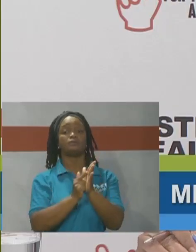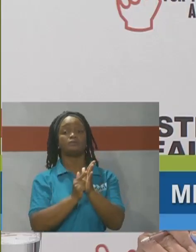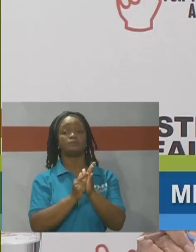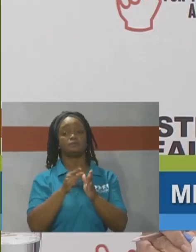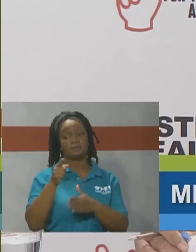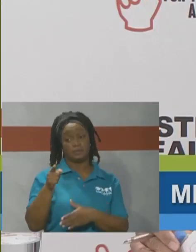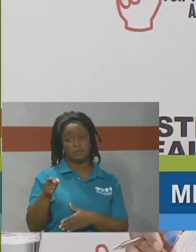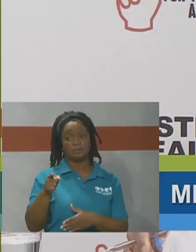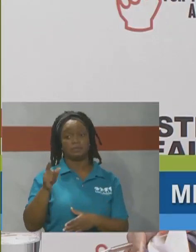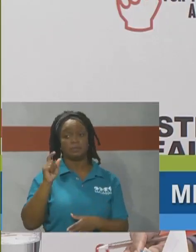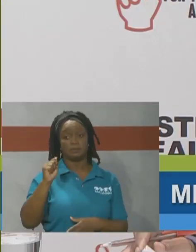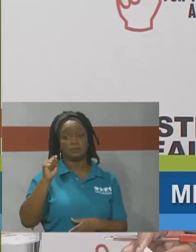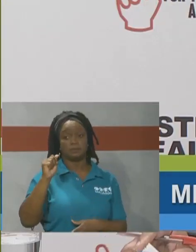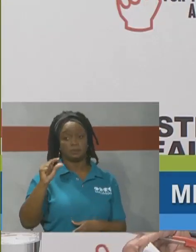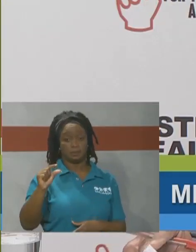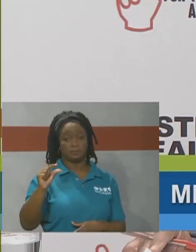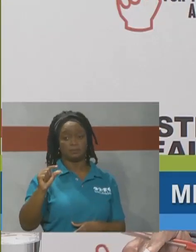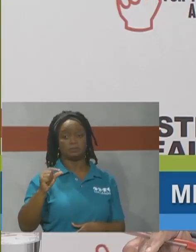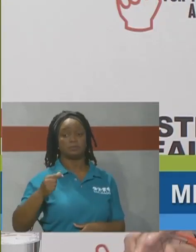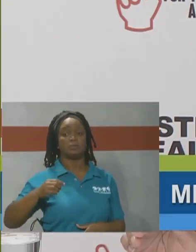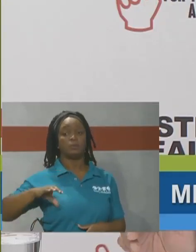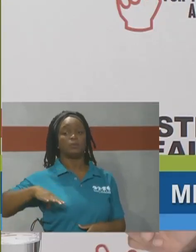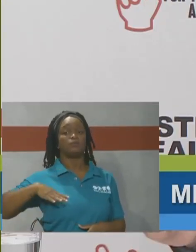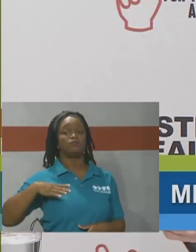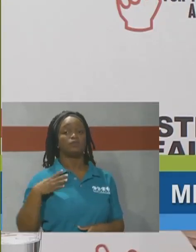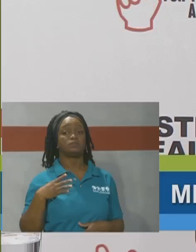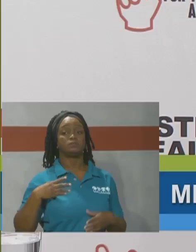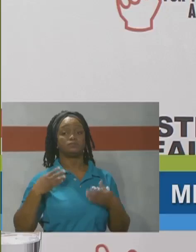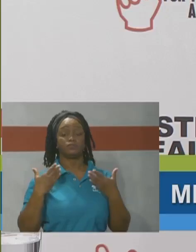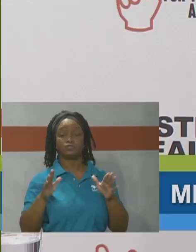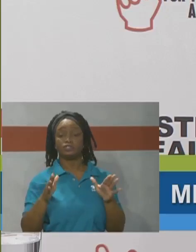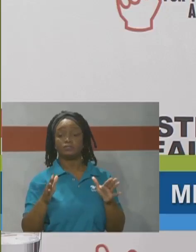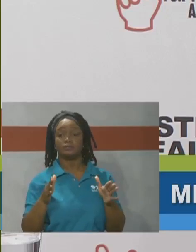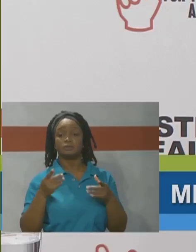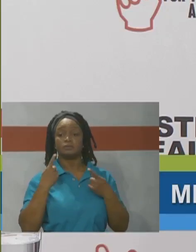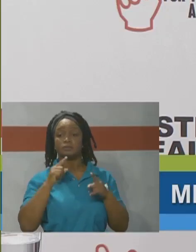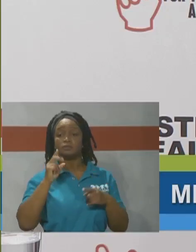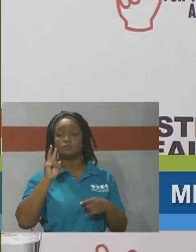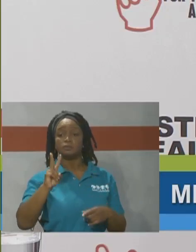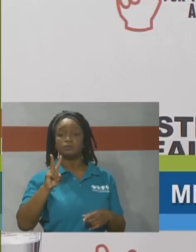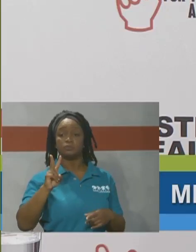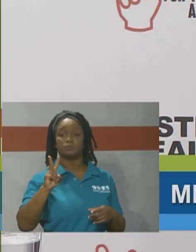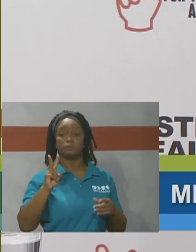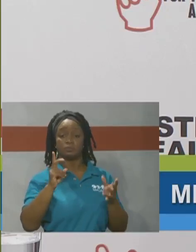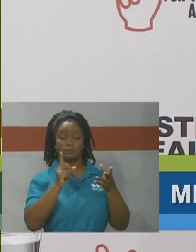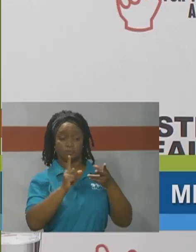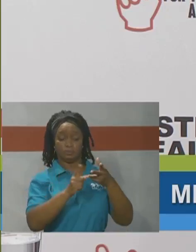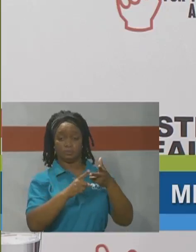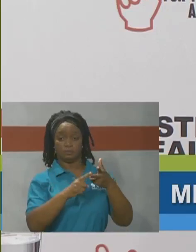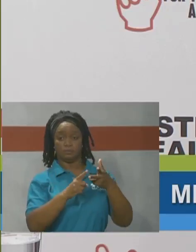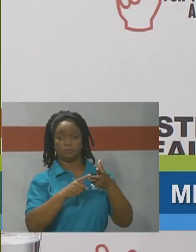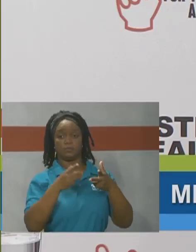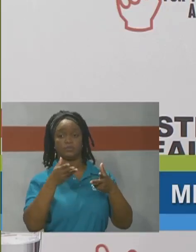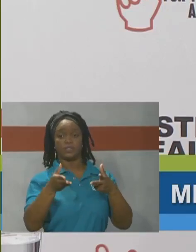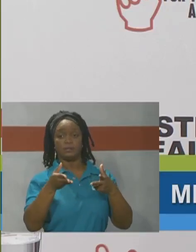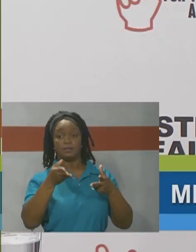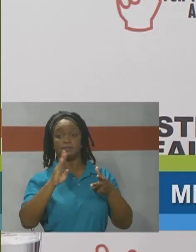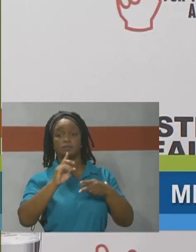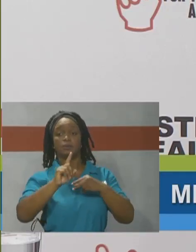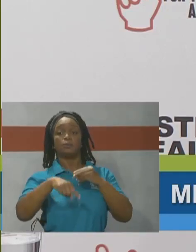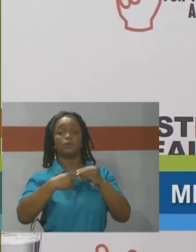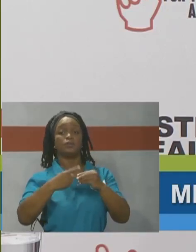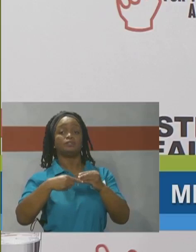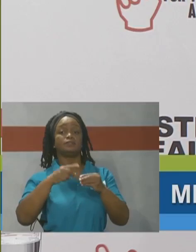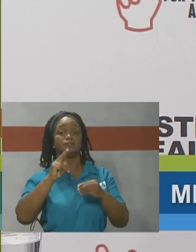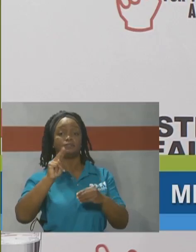the Attorney General, and he has made 2 public statements on that. 3, you asked about the